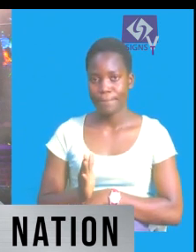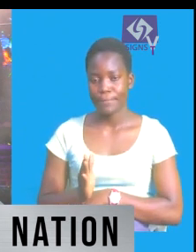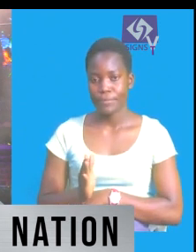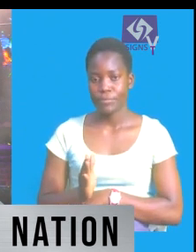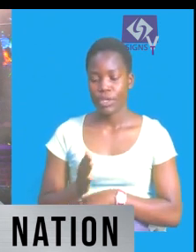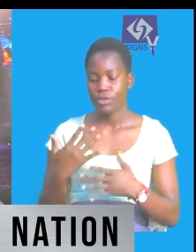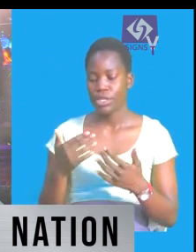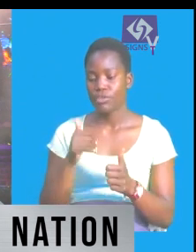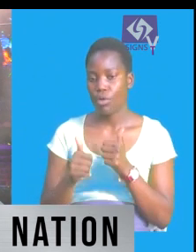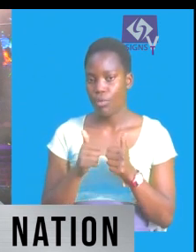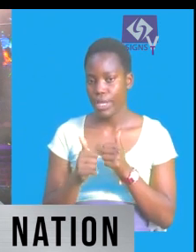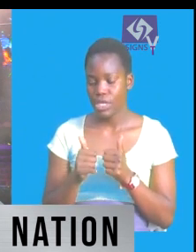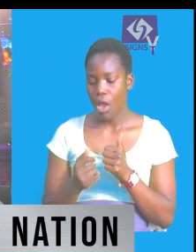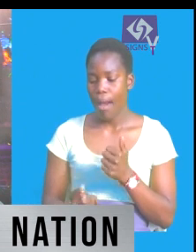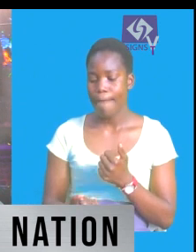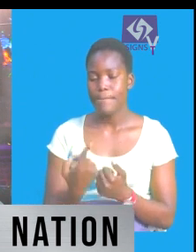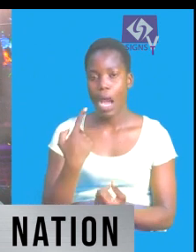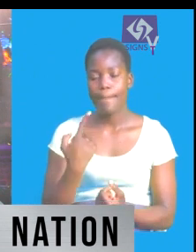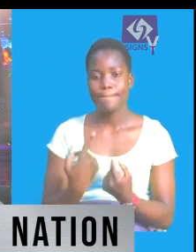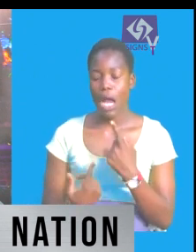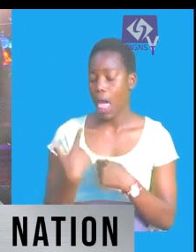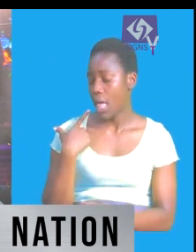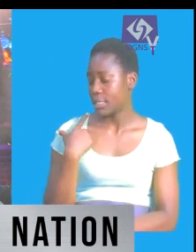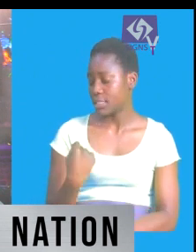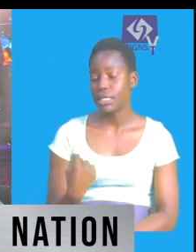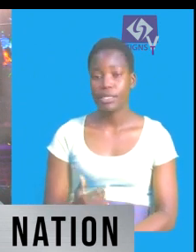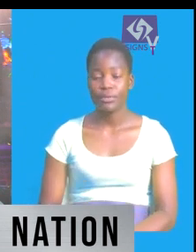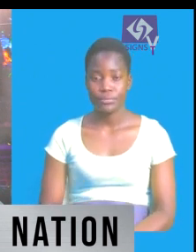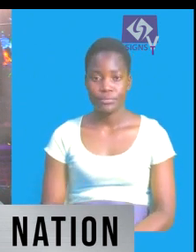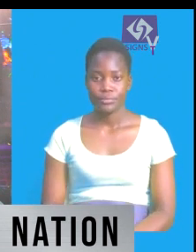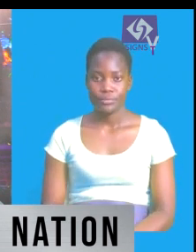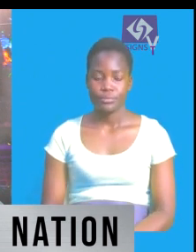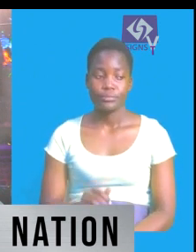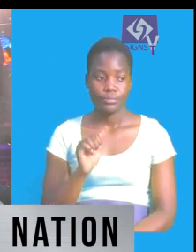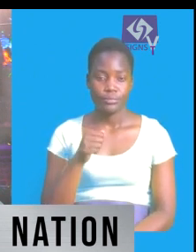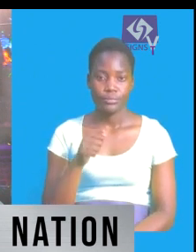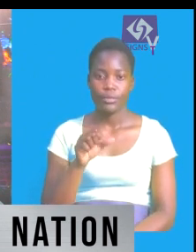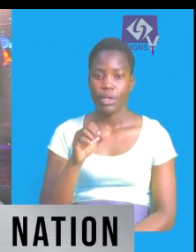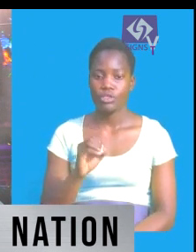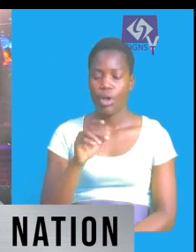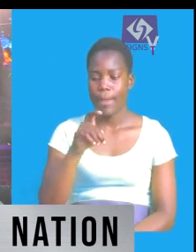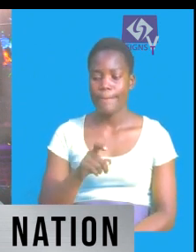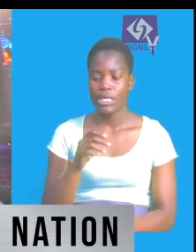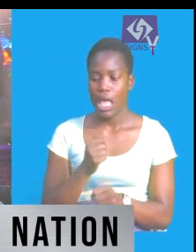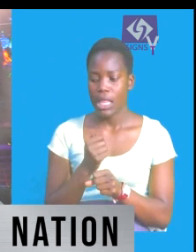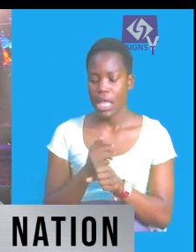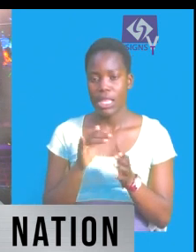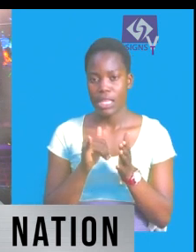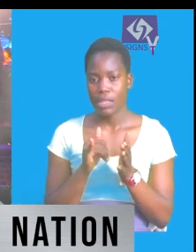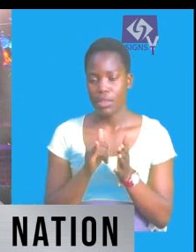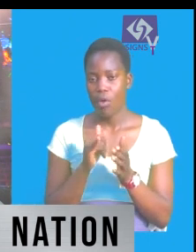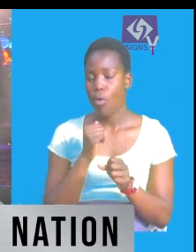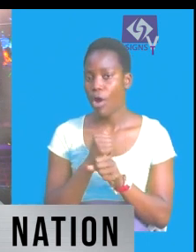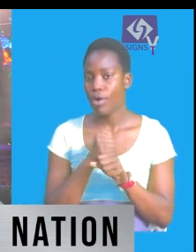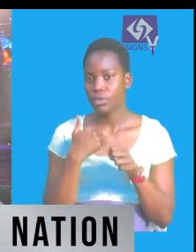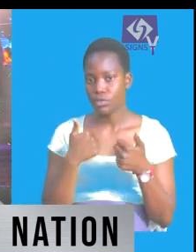these things that came up or came after that. You know, yeah. So he should have done due diligence. One